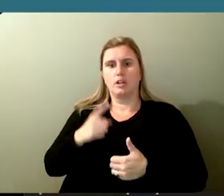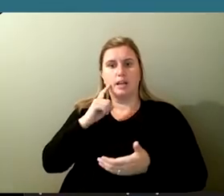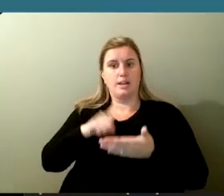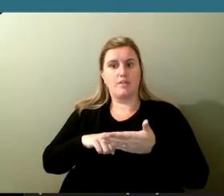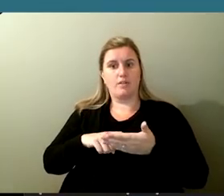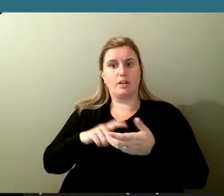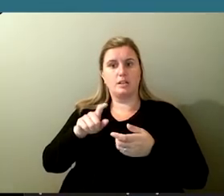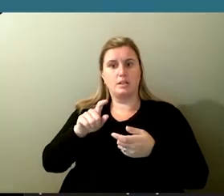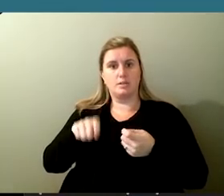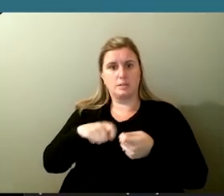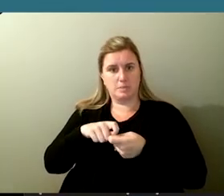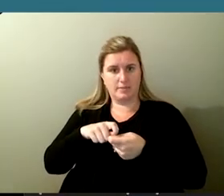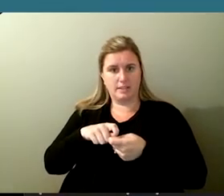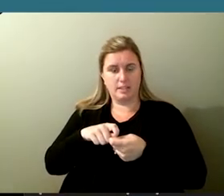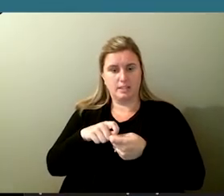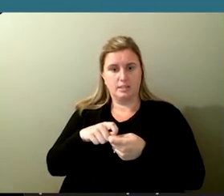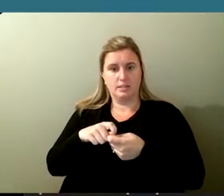the specific